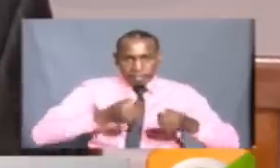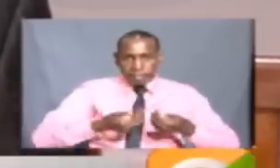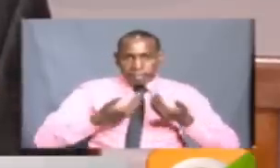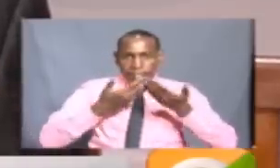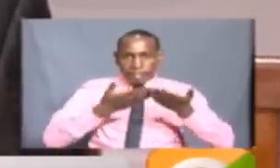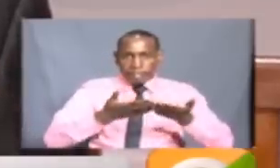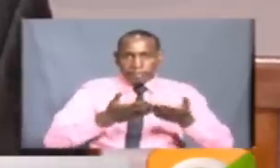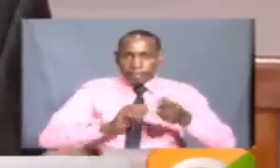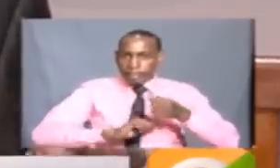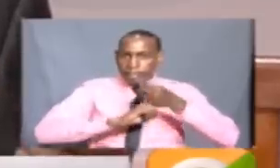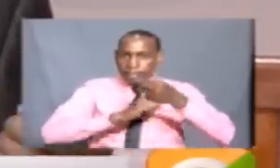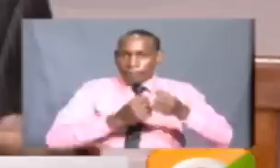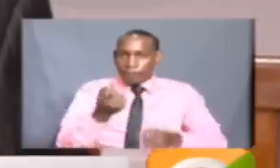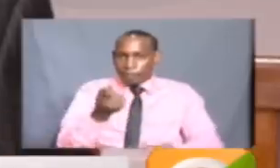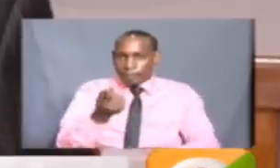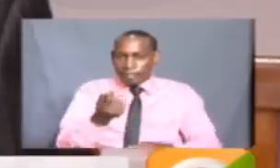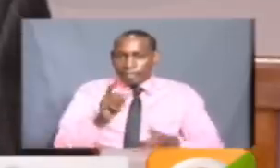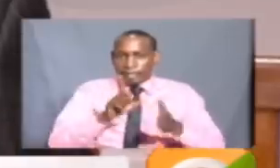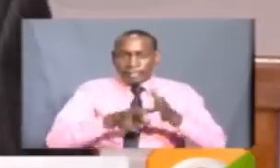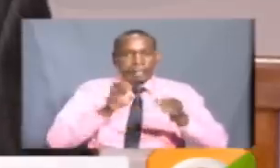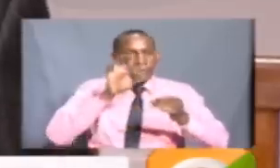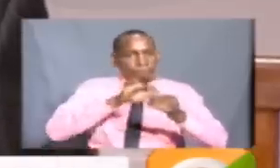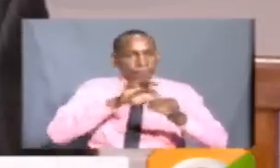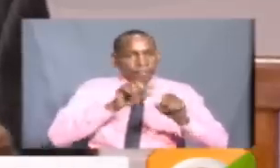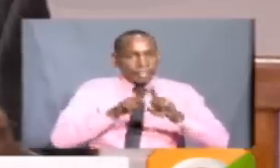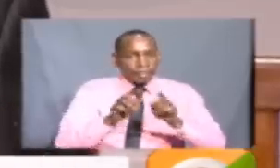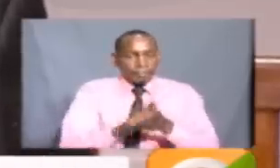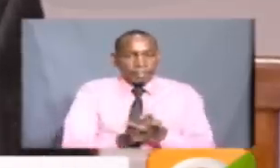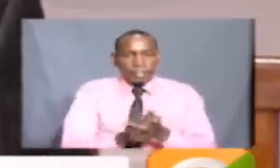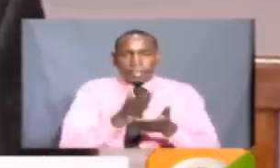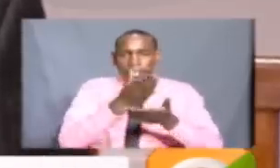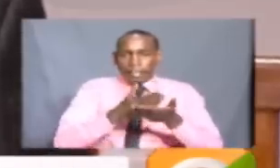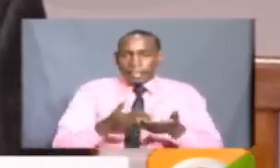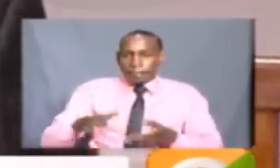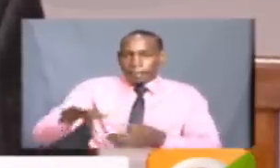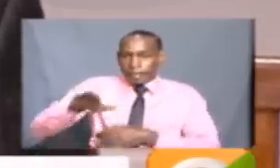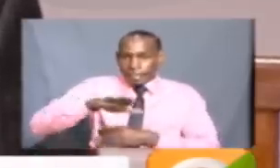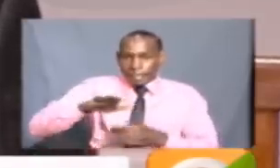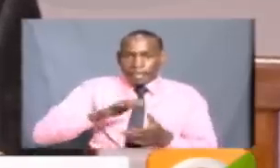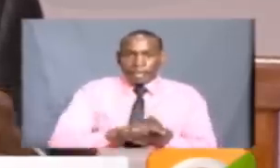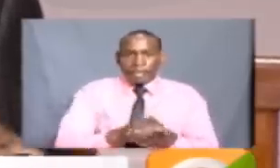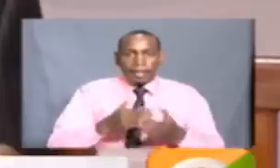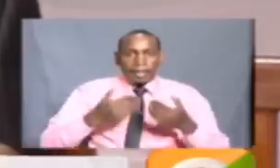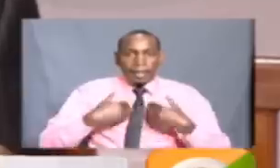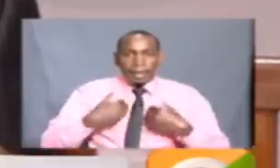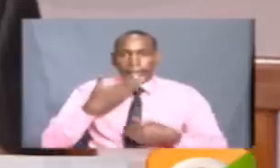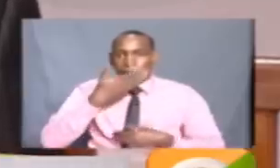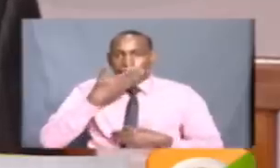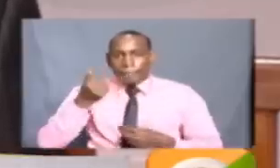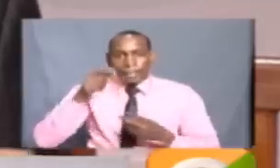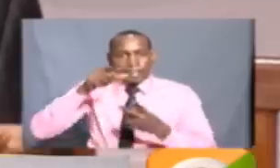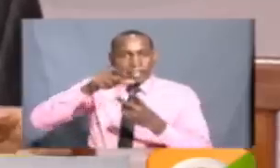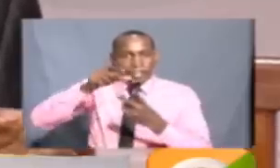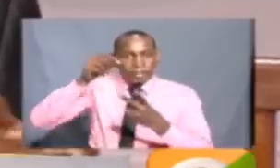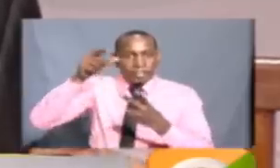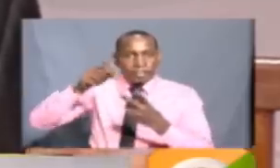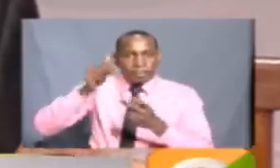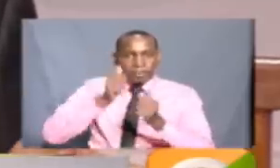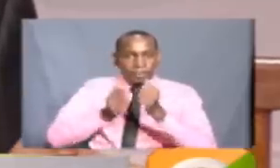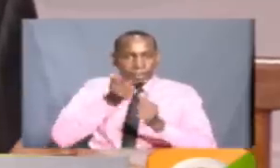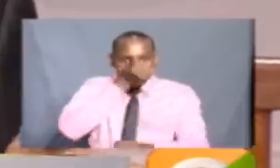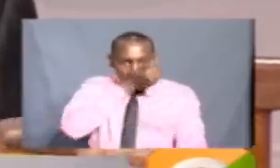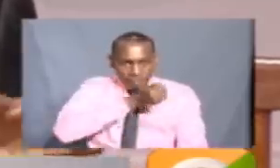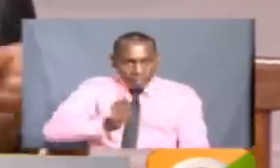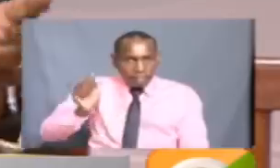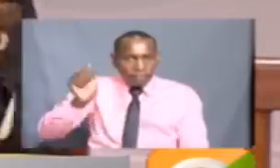you handouts and you have voted for them. And in certain places, you had better choices which you ignored.